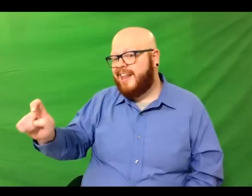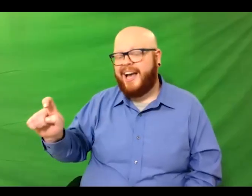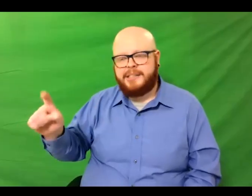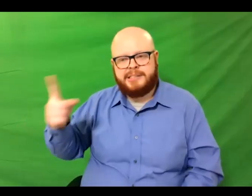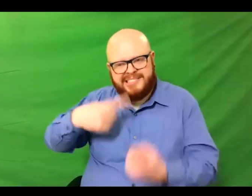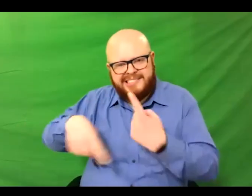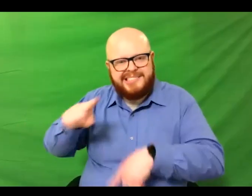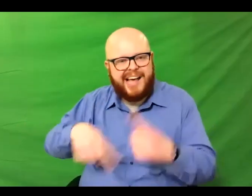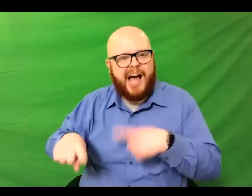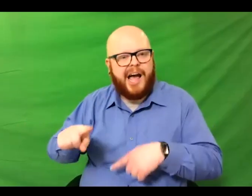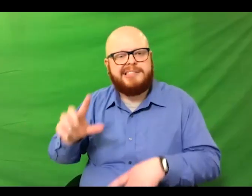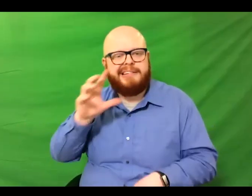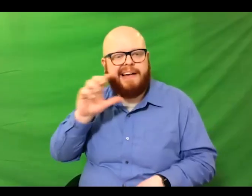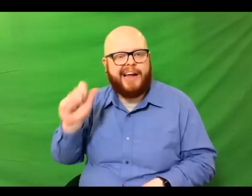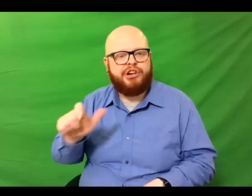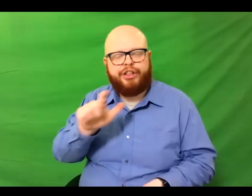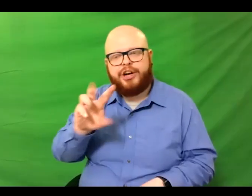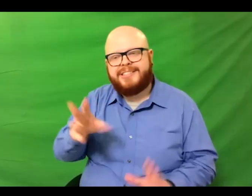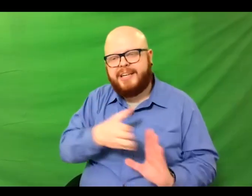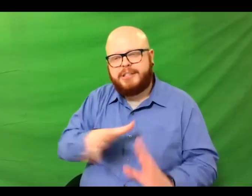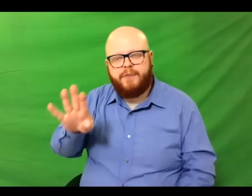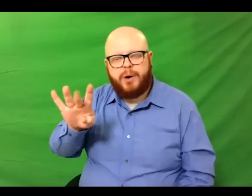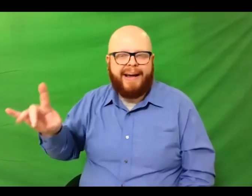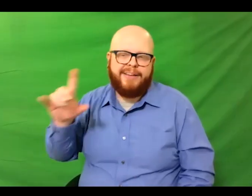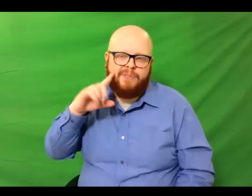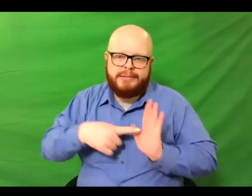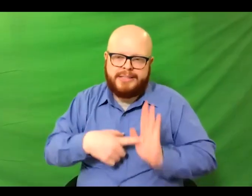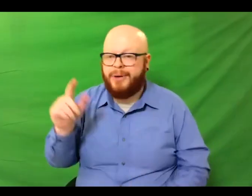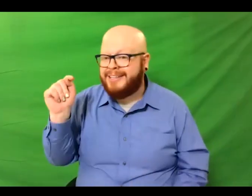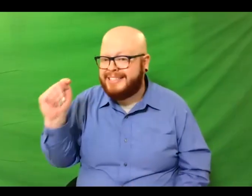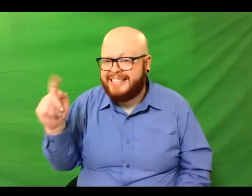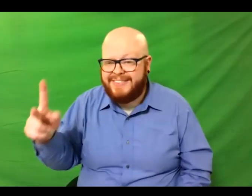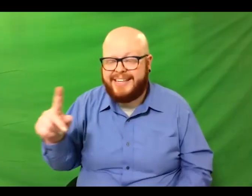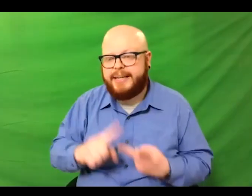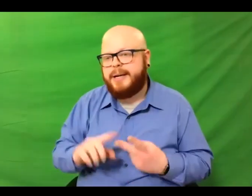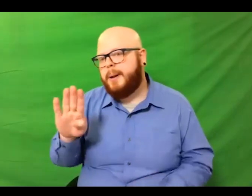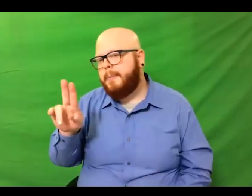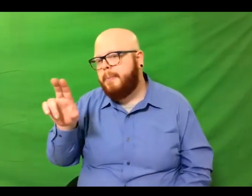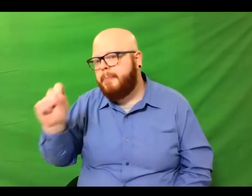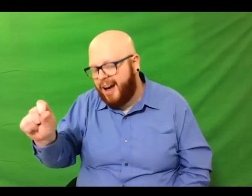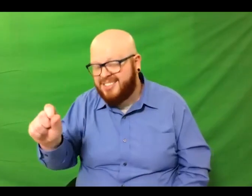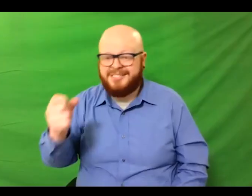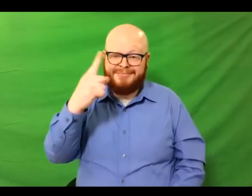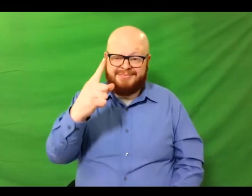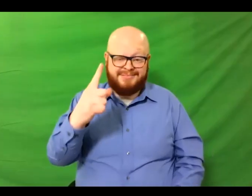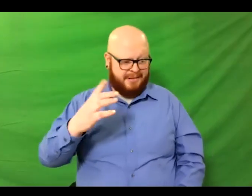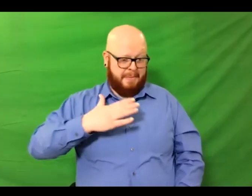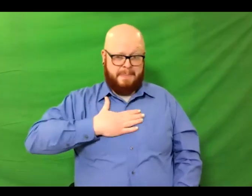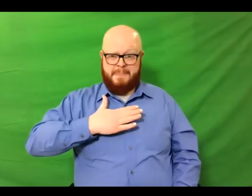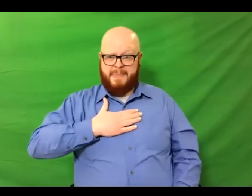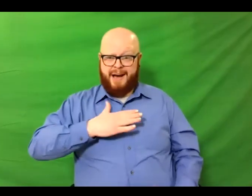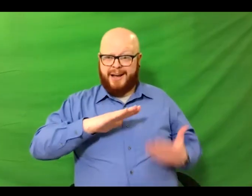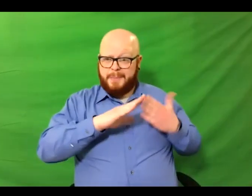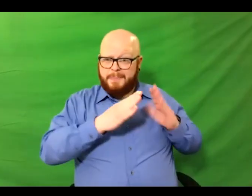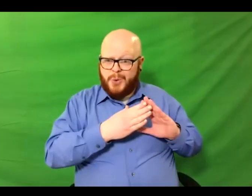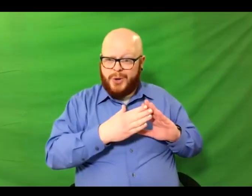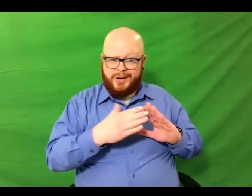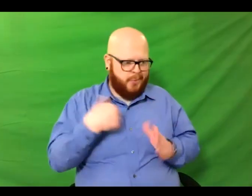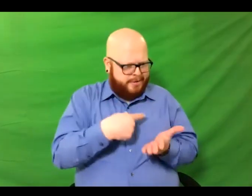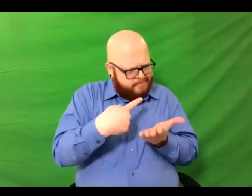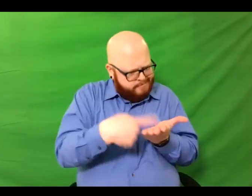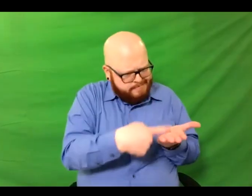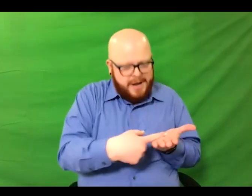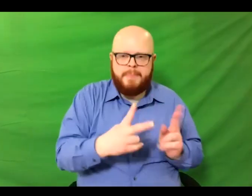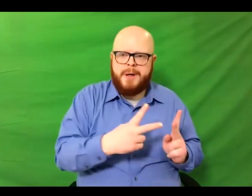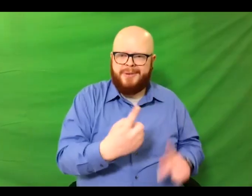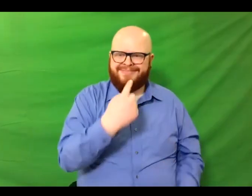TV. I've had conversations within my own community. Abby, you're crazy. Why are you starting fingerspelling? They